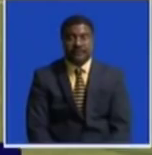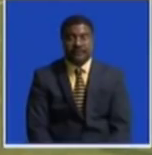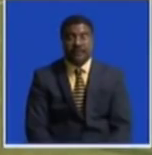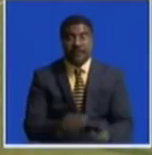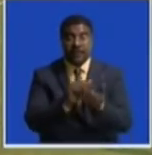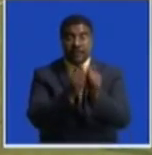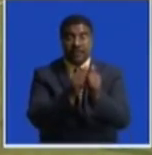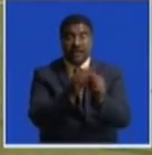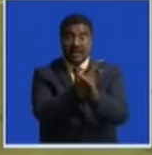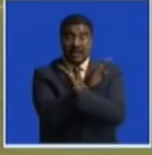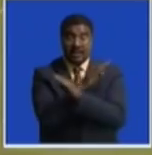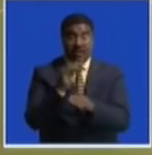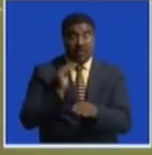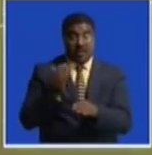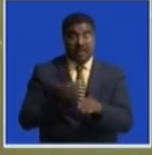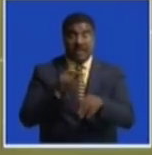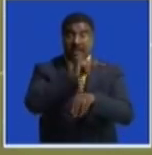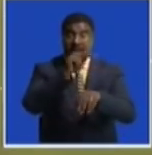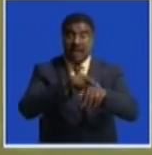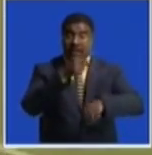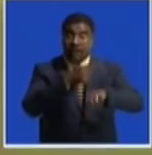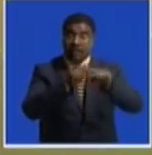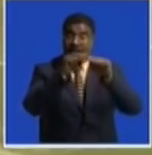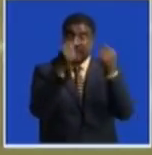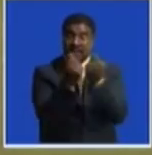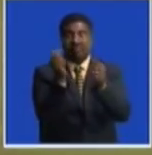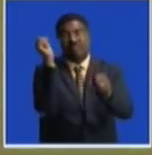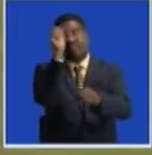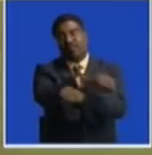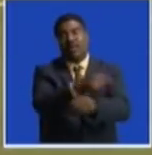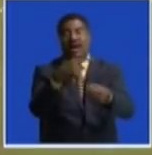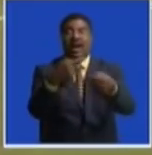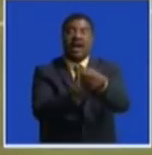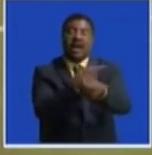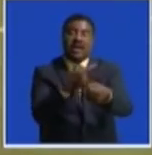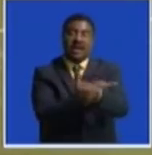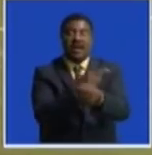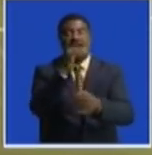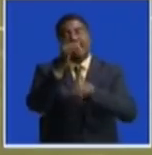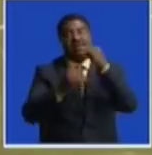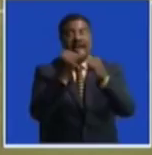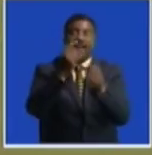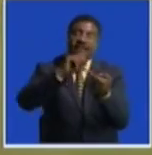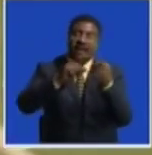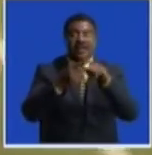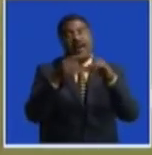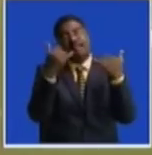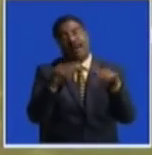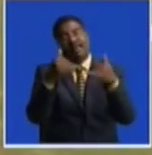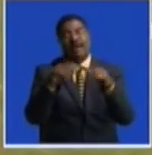And in sports, the Zambia women national football team has beaten the Black Queens of Ghana in an international friendly game played this